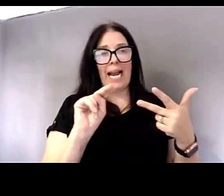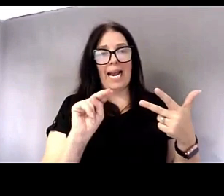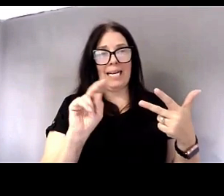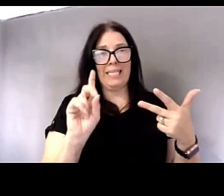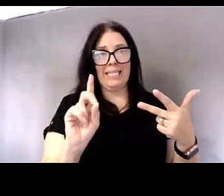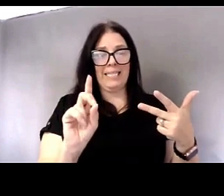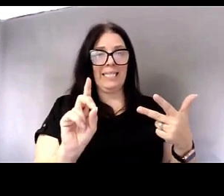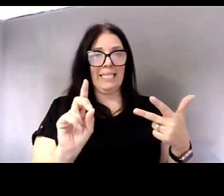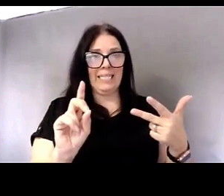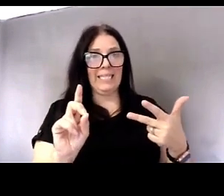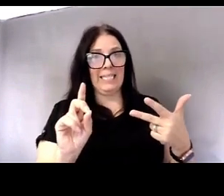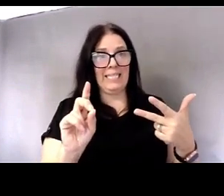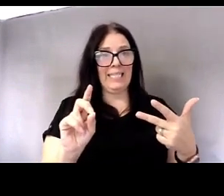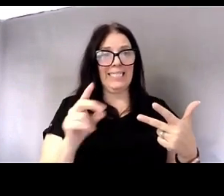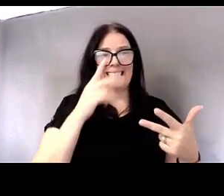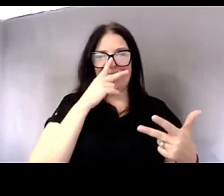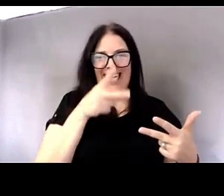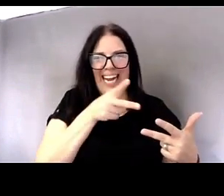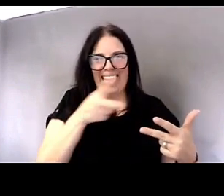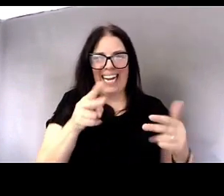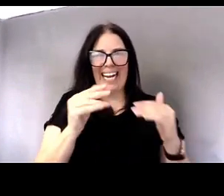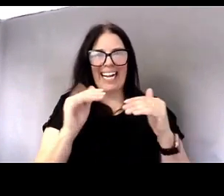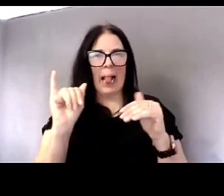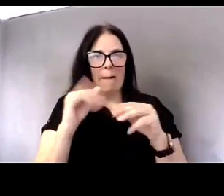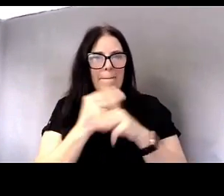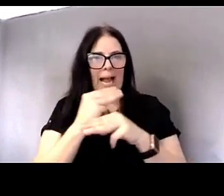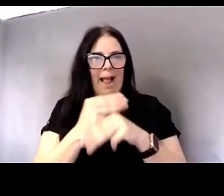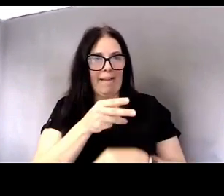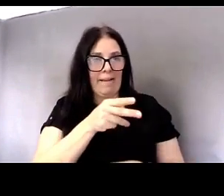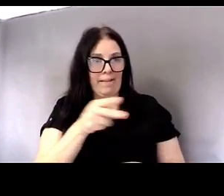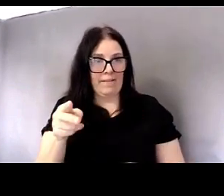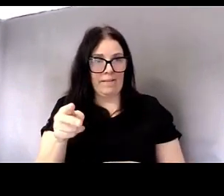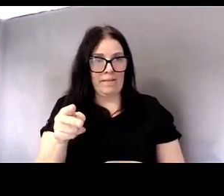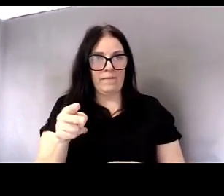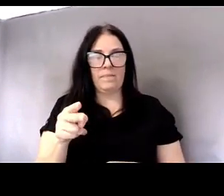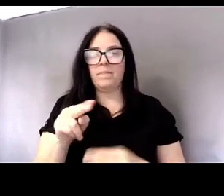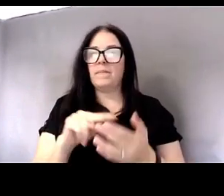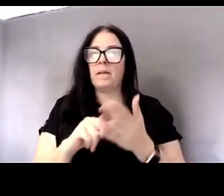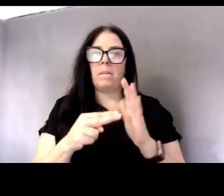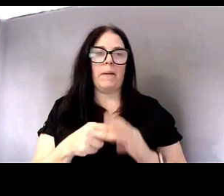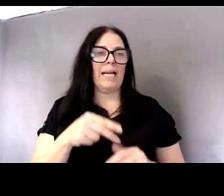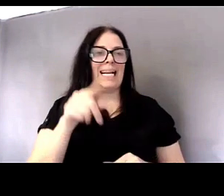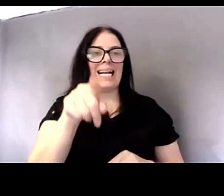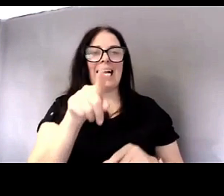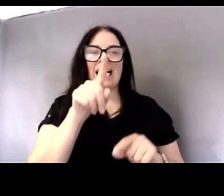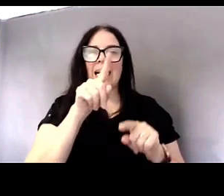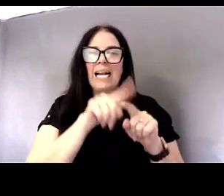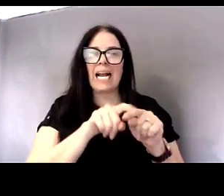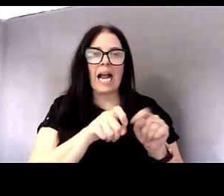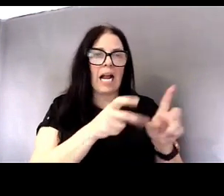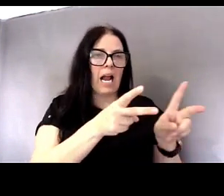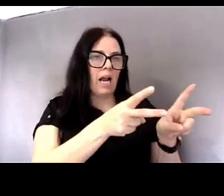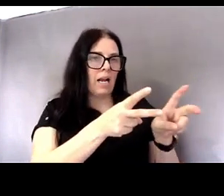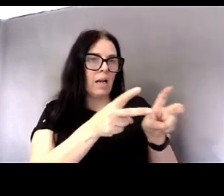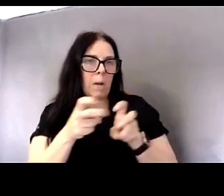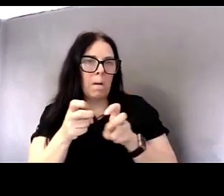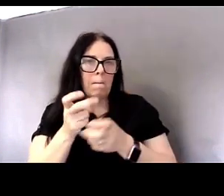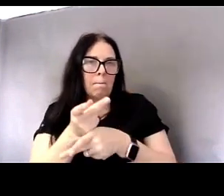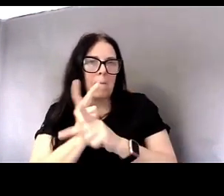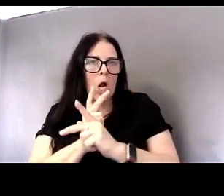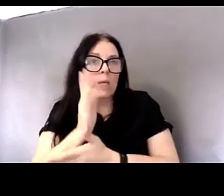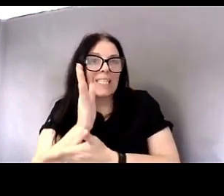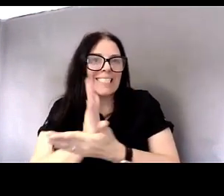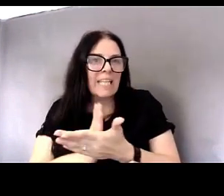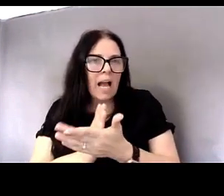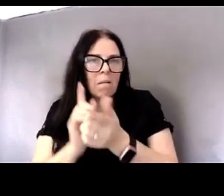So it's the equal sign. That means that no derivatives or adaptations of the work can